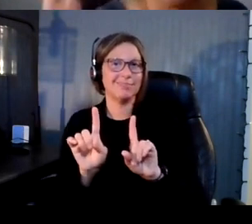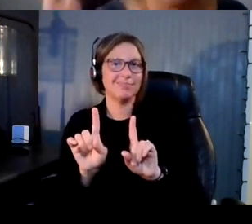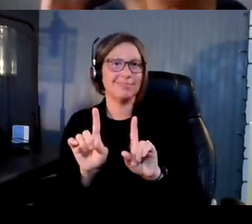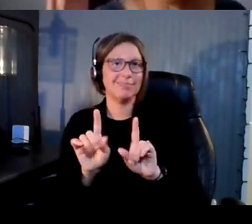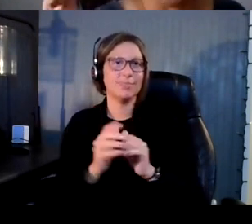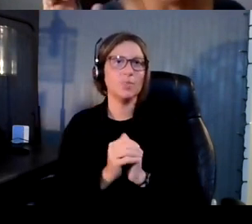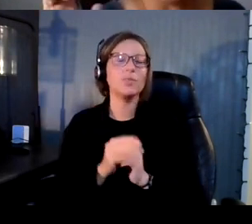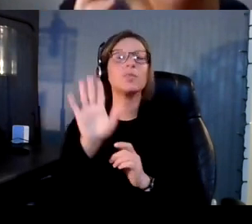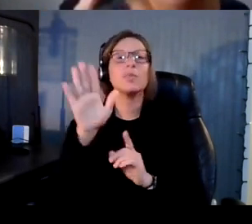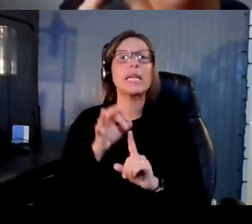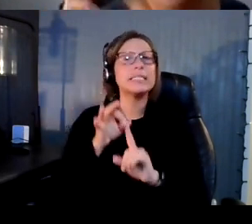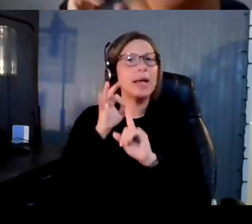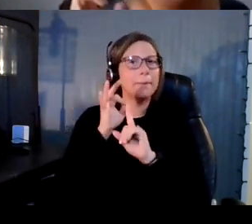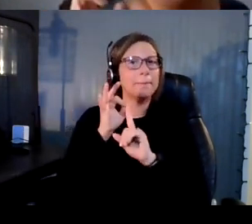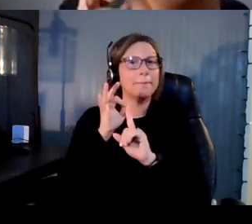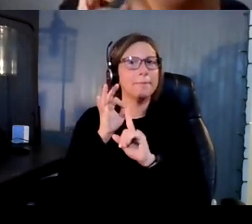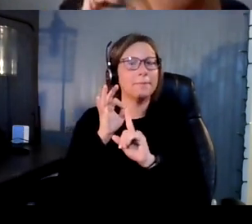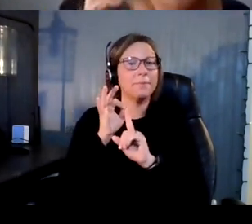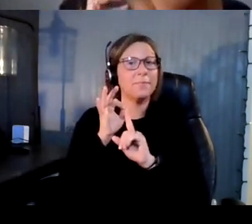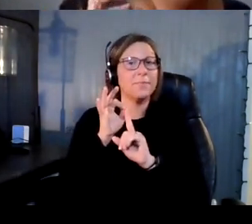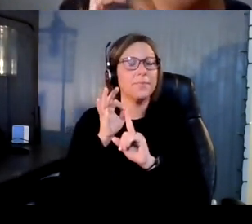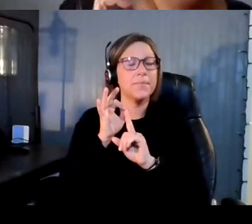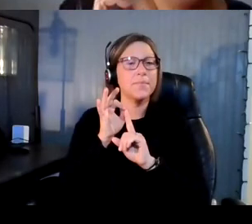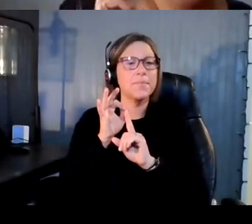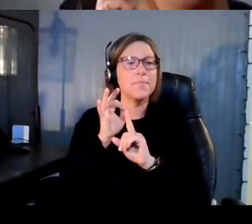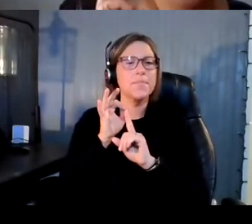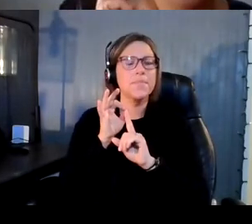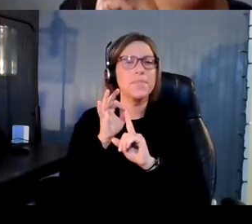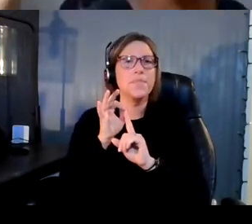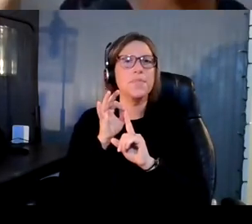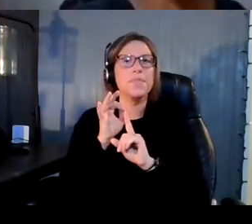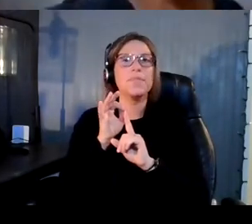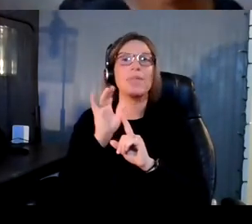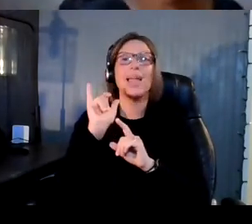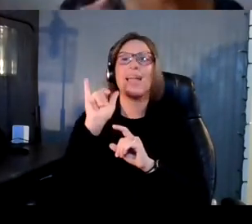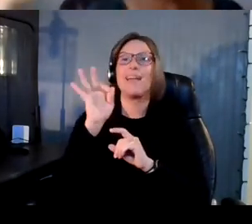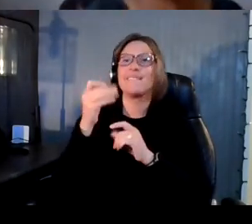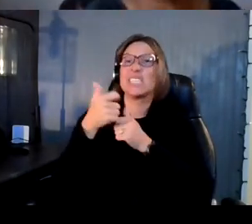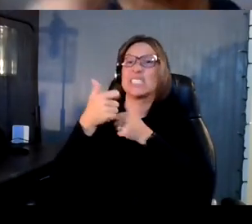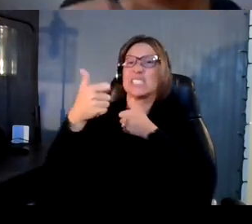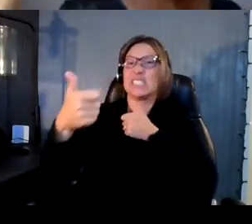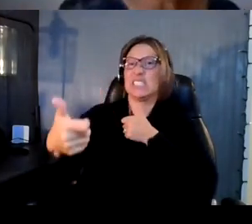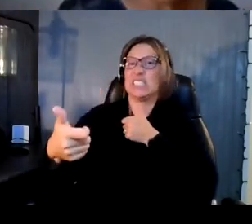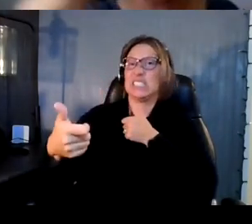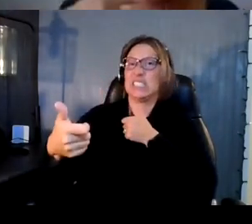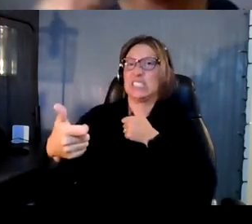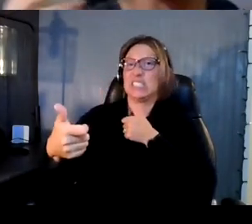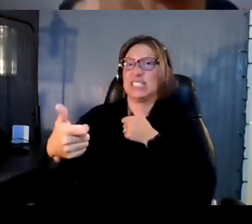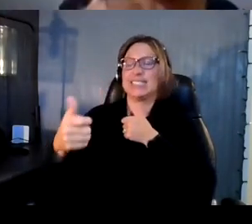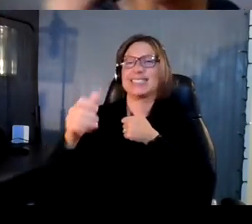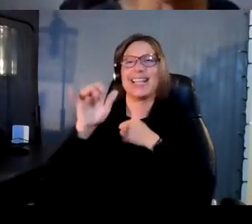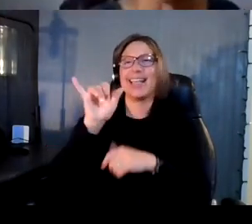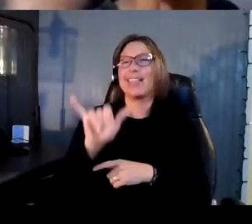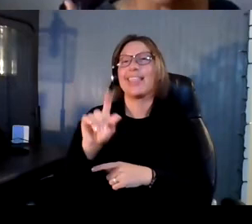except for when it's at a distance, and that's only used